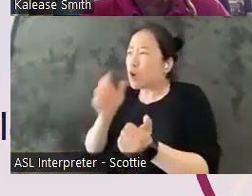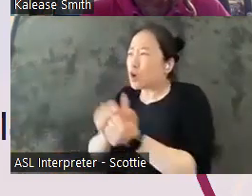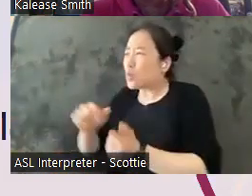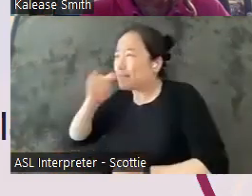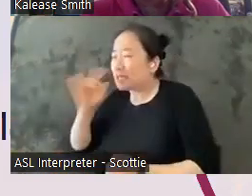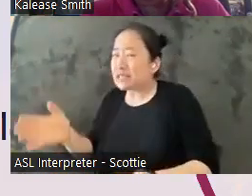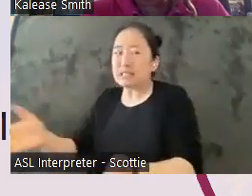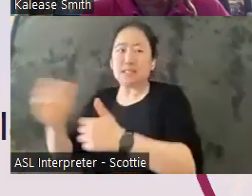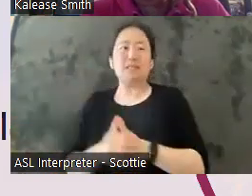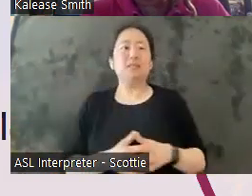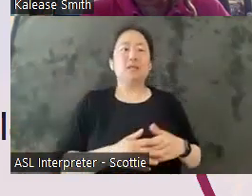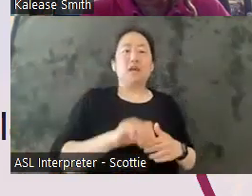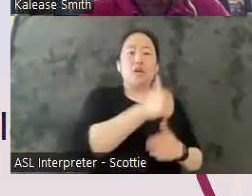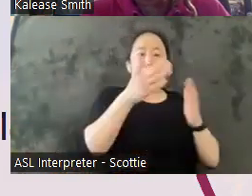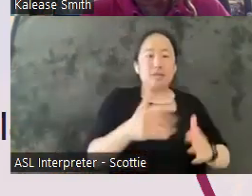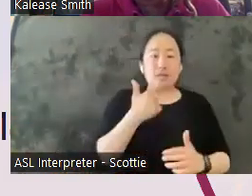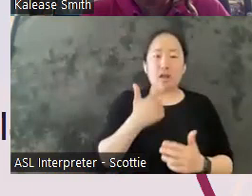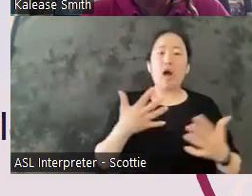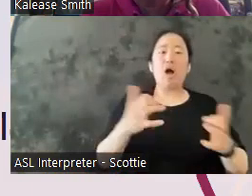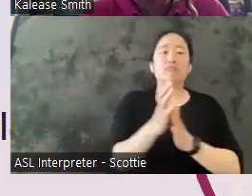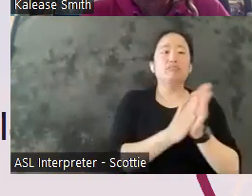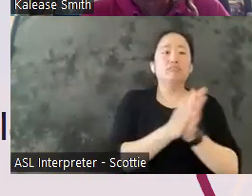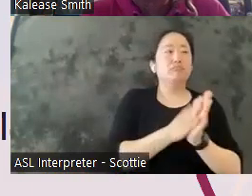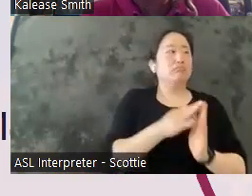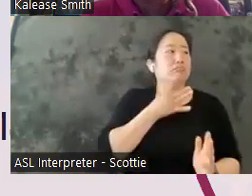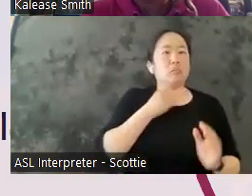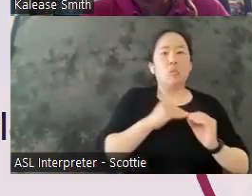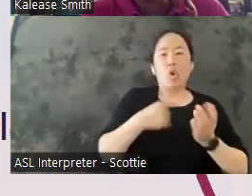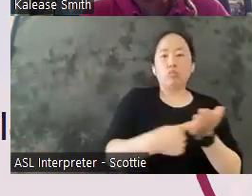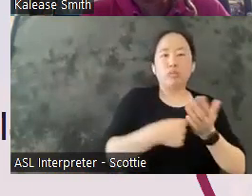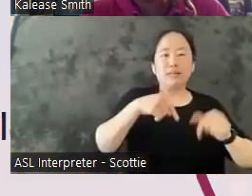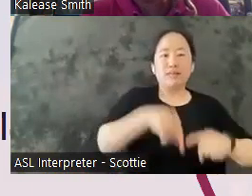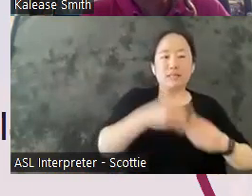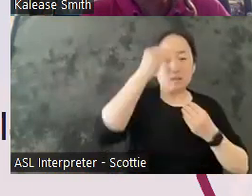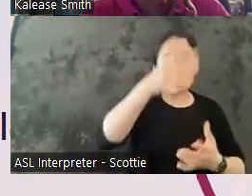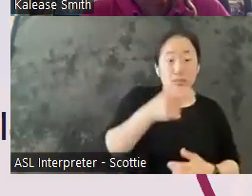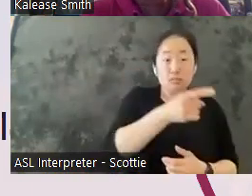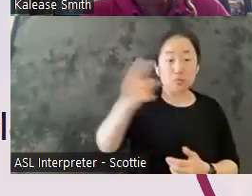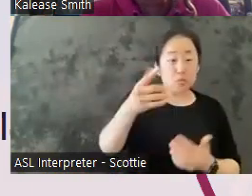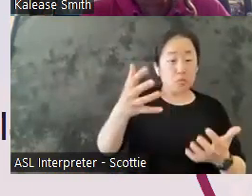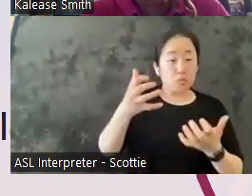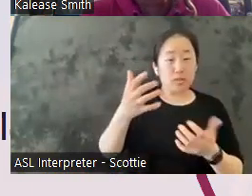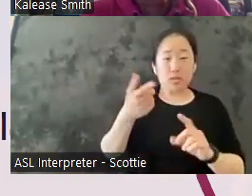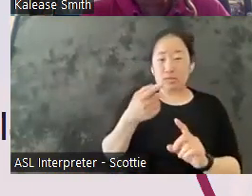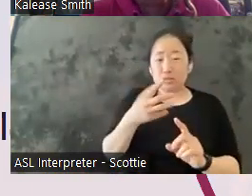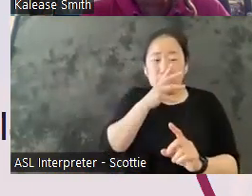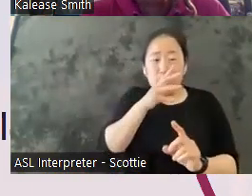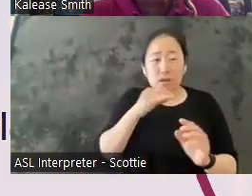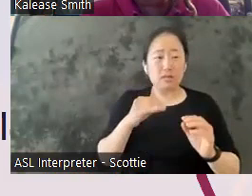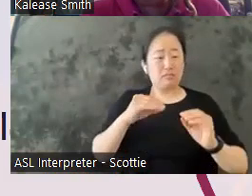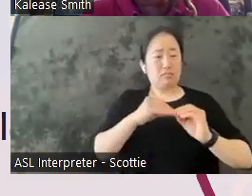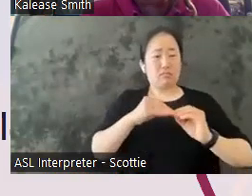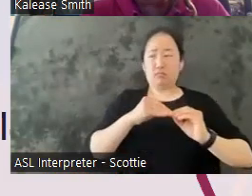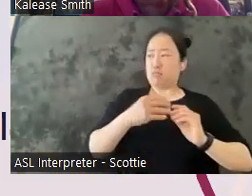seek out this information, but most people aren't. If either of you want to talk a little bit more about how parents can talk to their children or their family